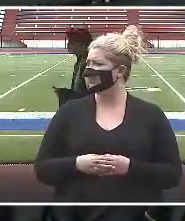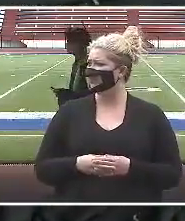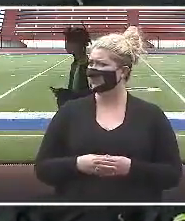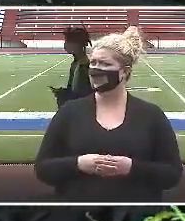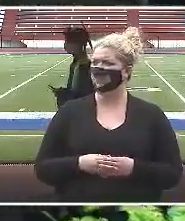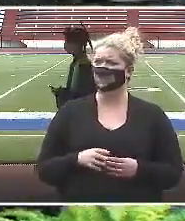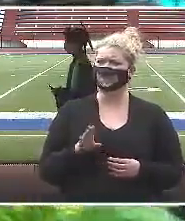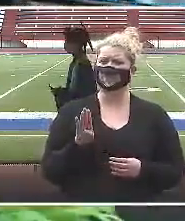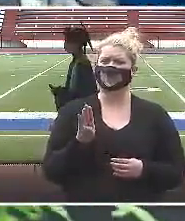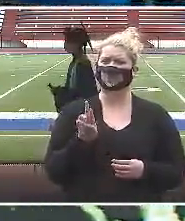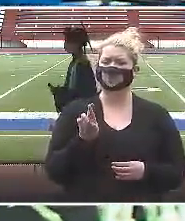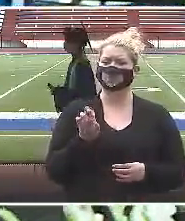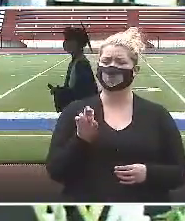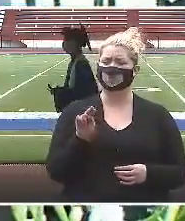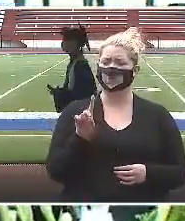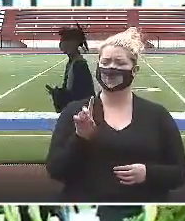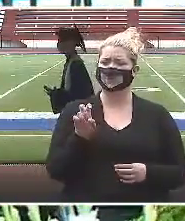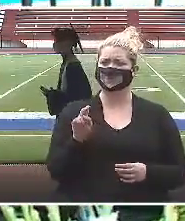Brendan Coleman.